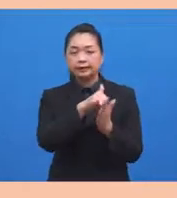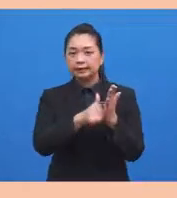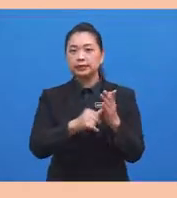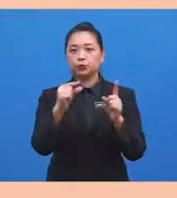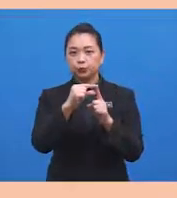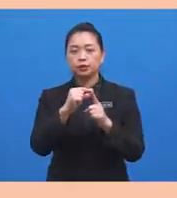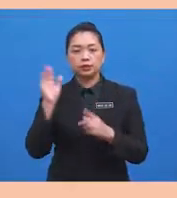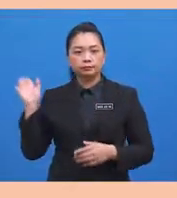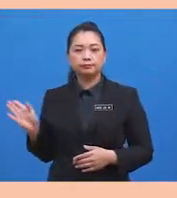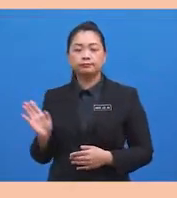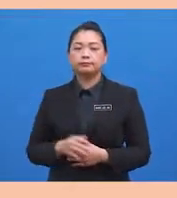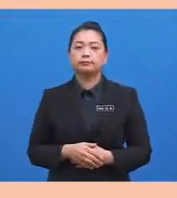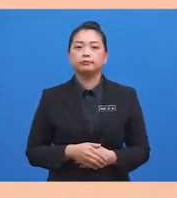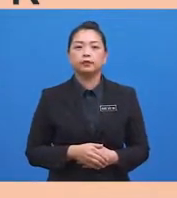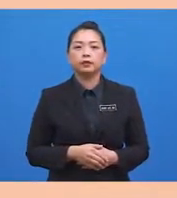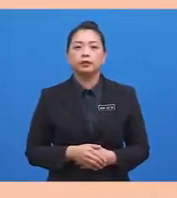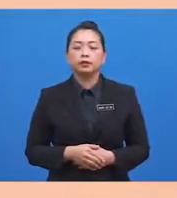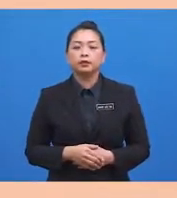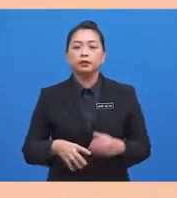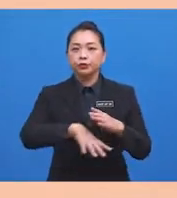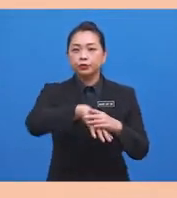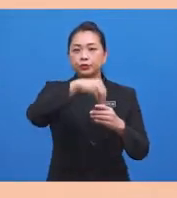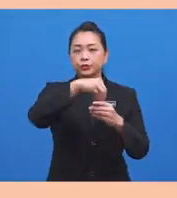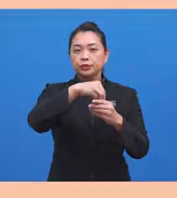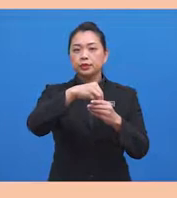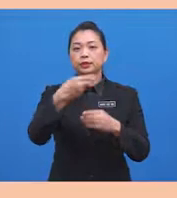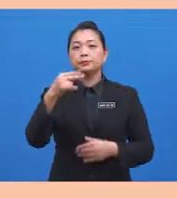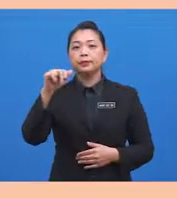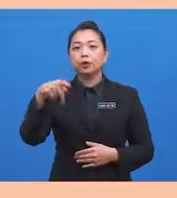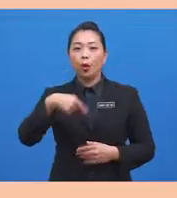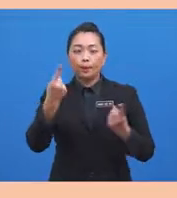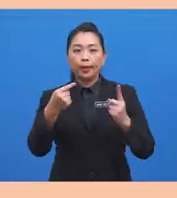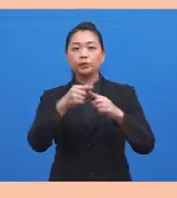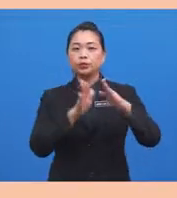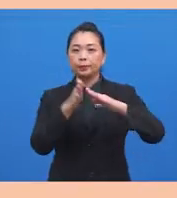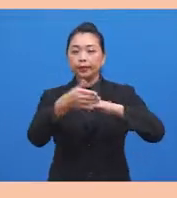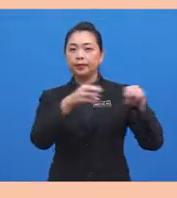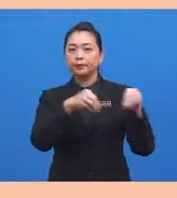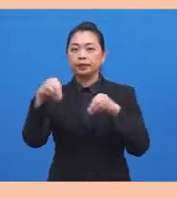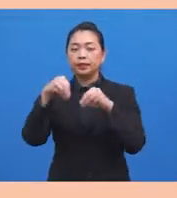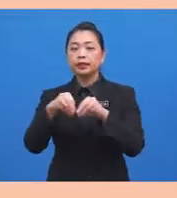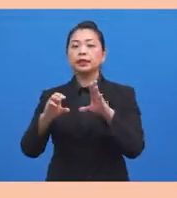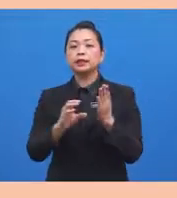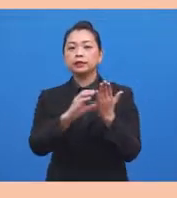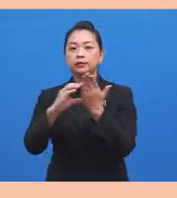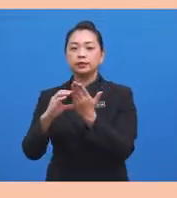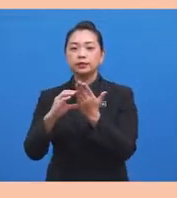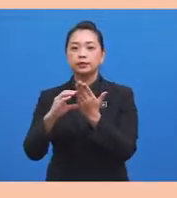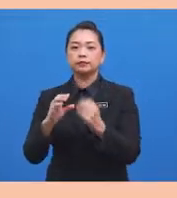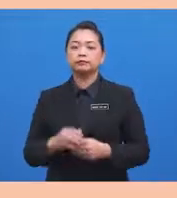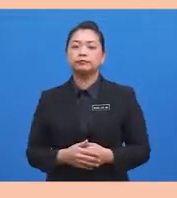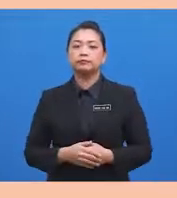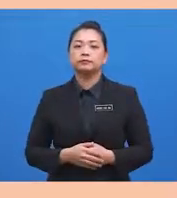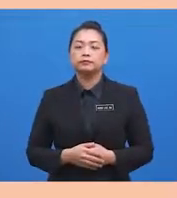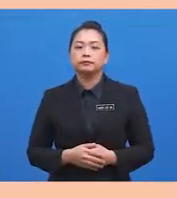the sentence. The roots of hip-hop go back to Jamaican immigrants in New York City in the 1960s.